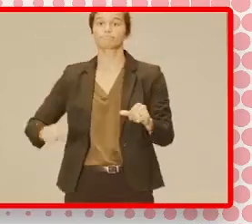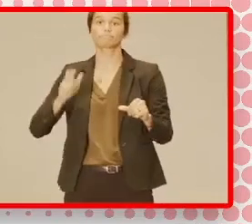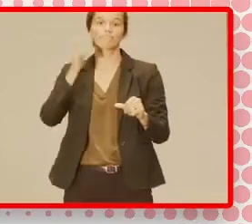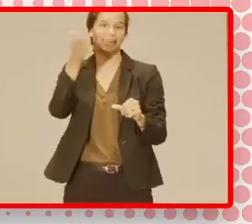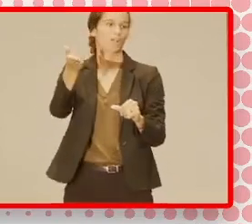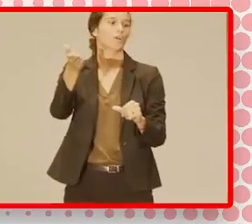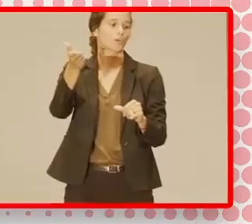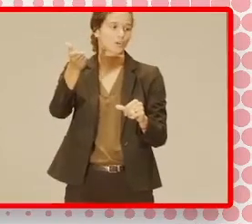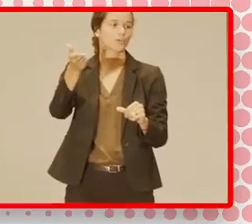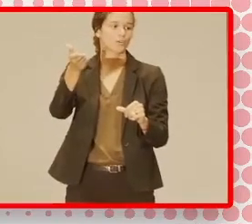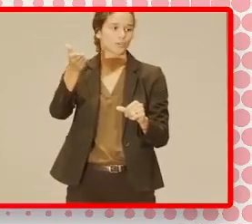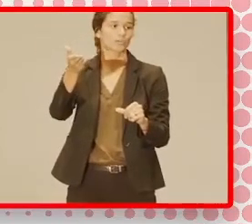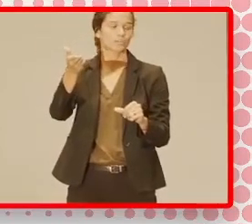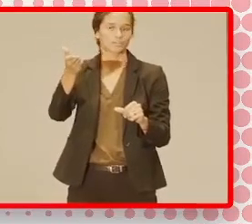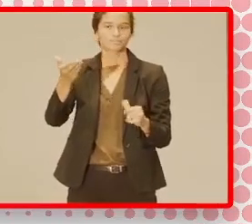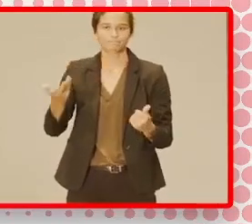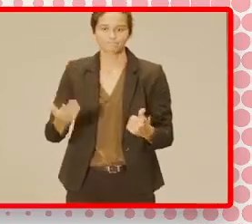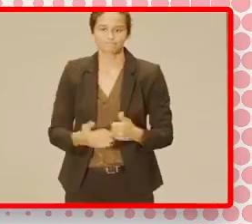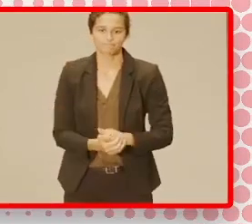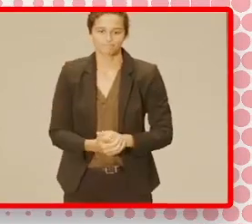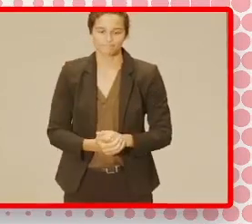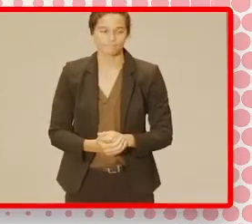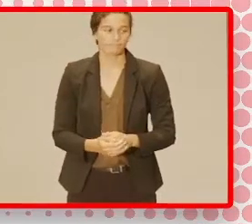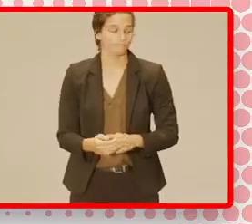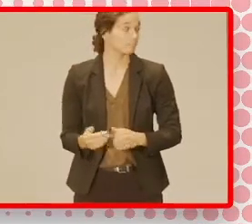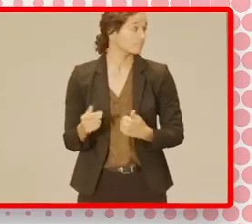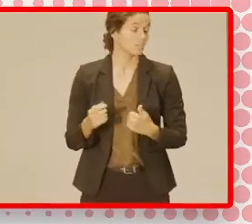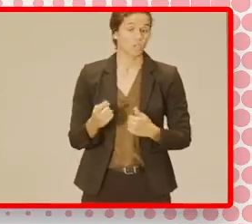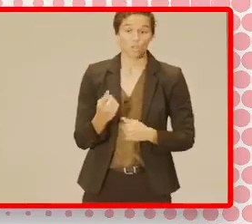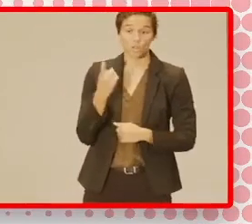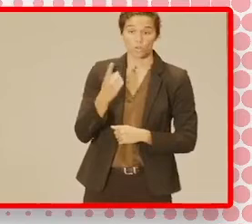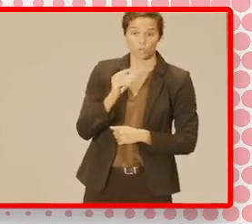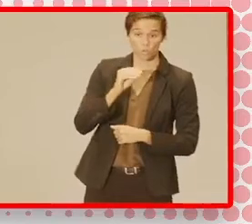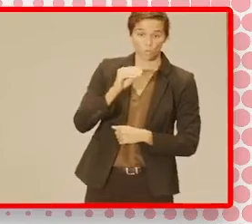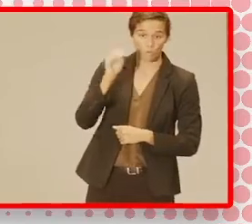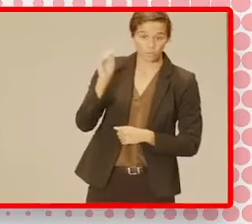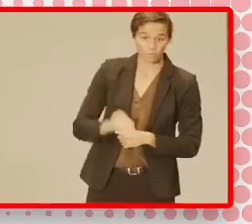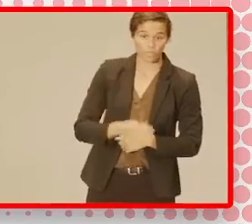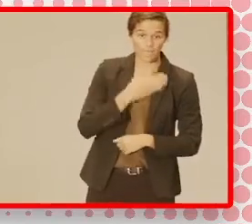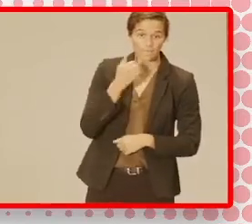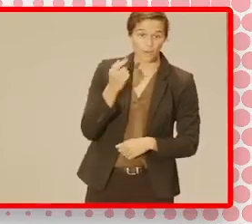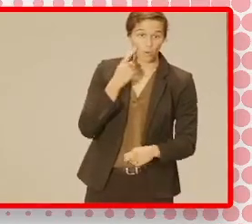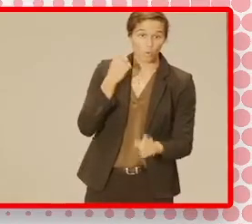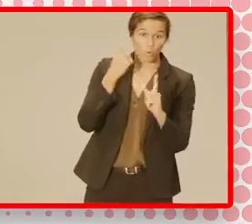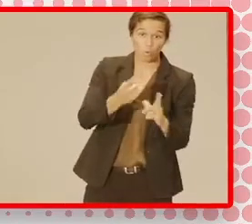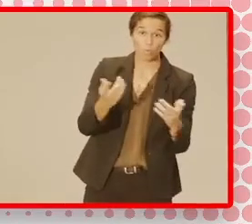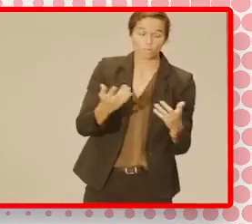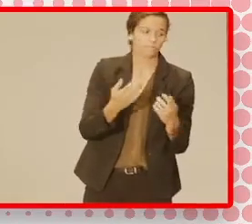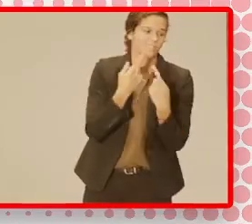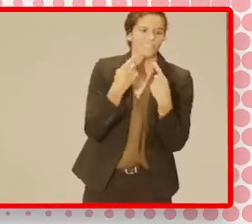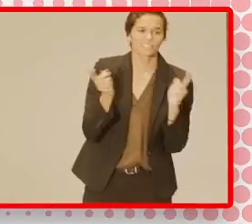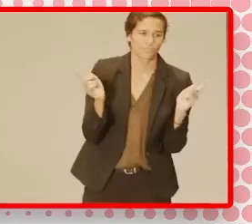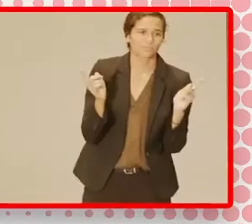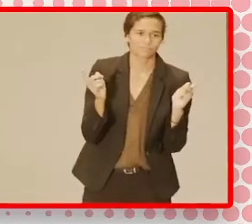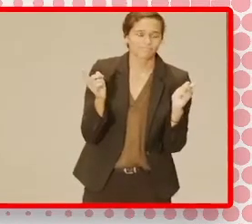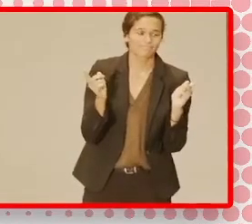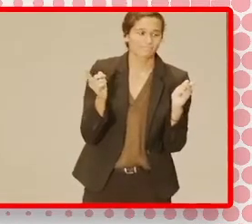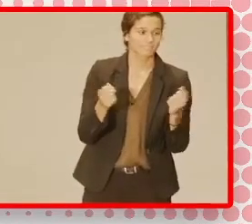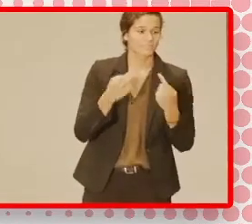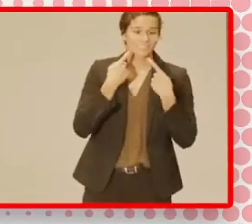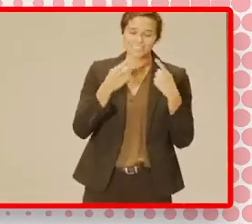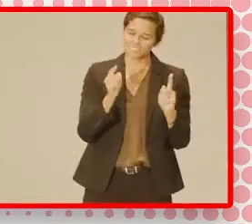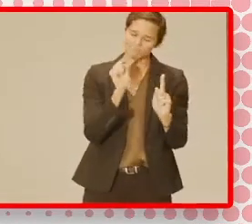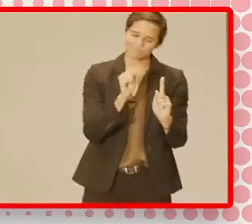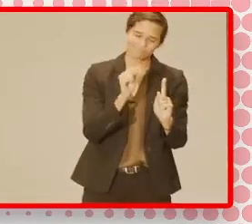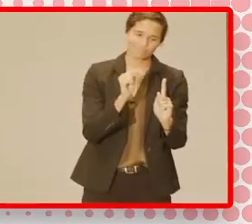The goal of 1% better is to be successful. Success